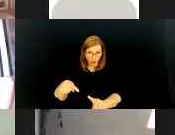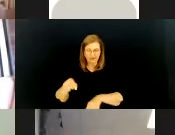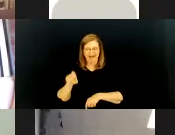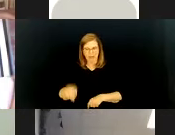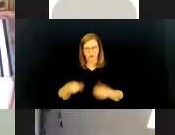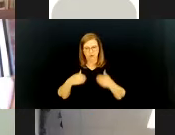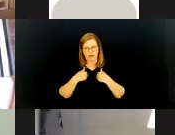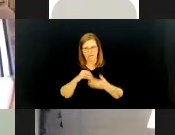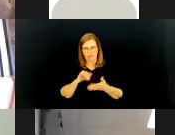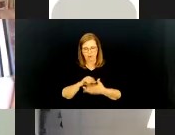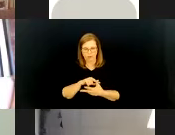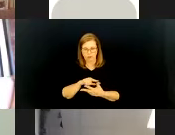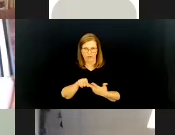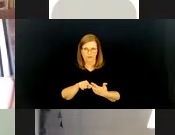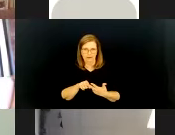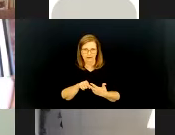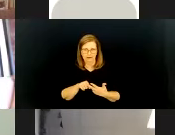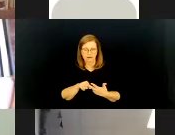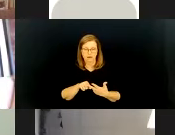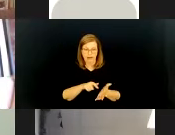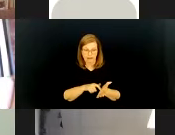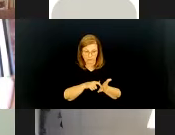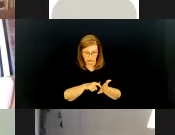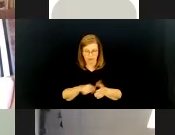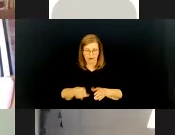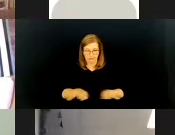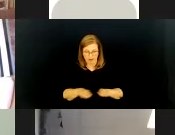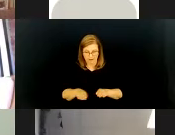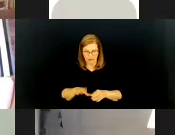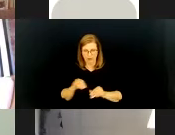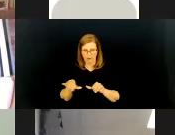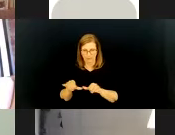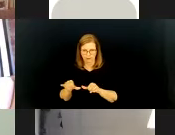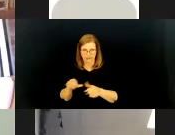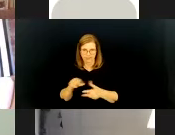those three things: a condition, behavior, and criterion.